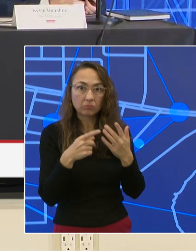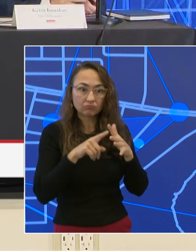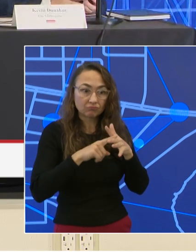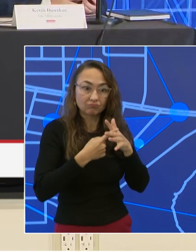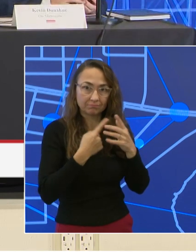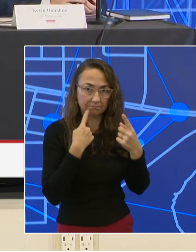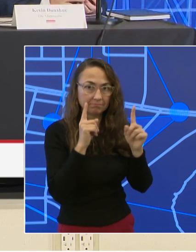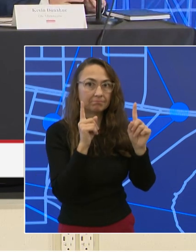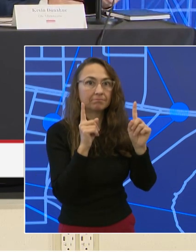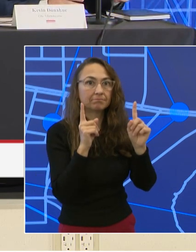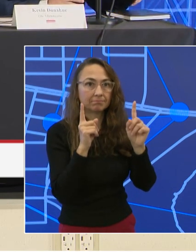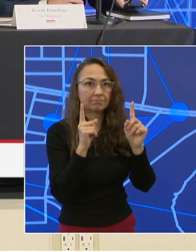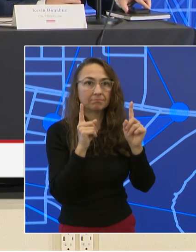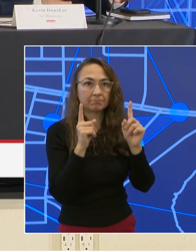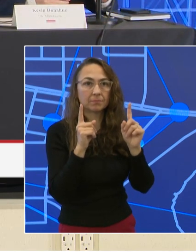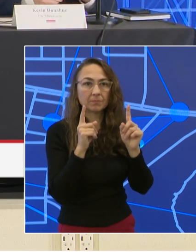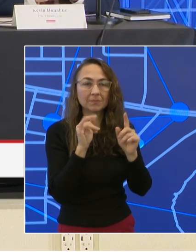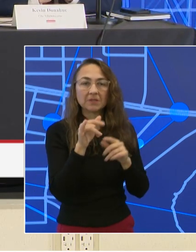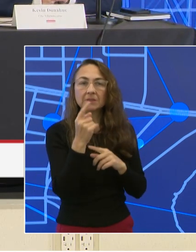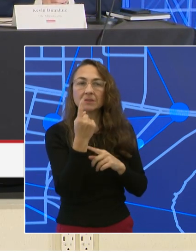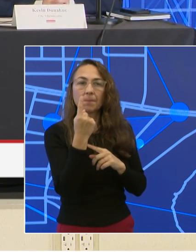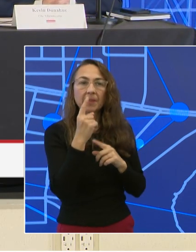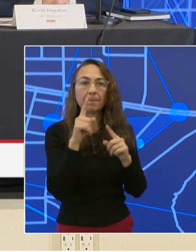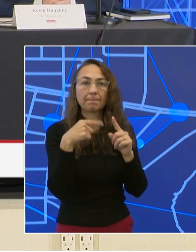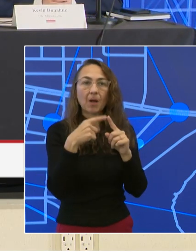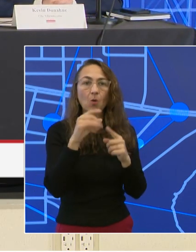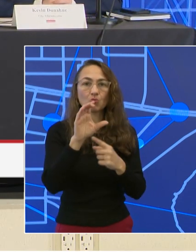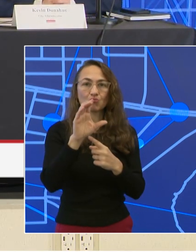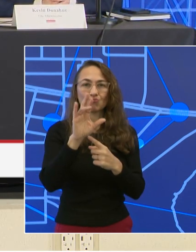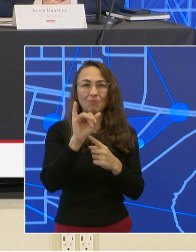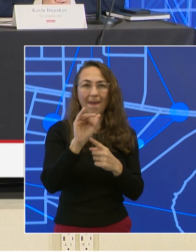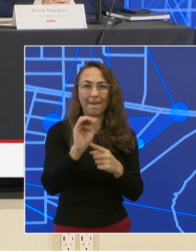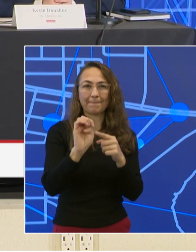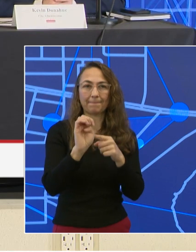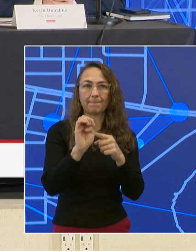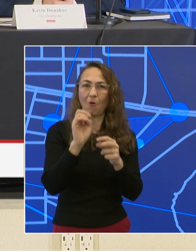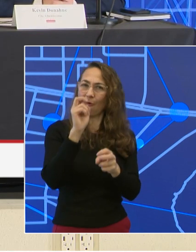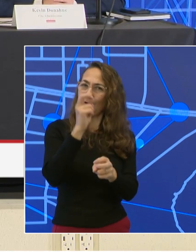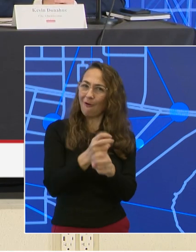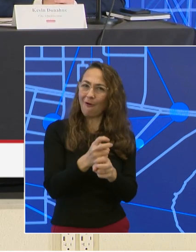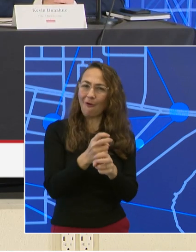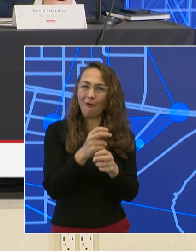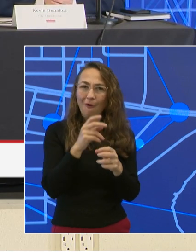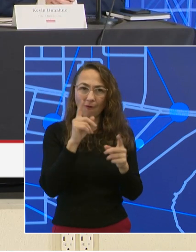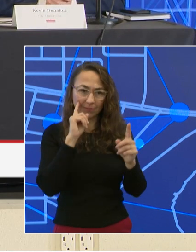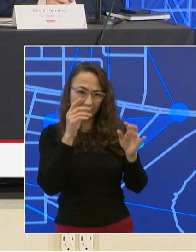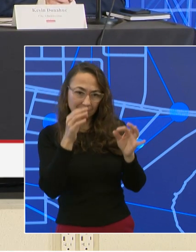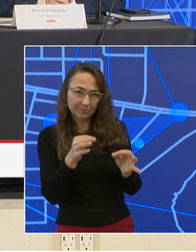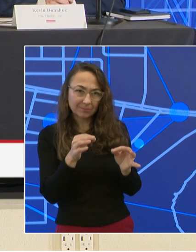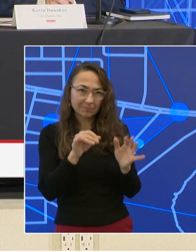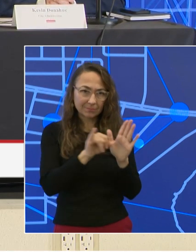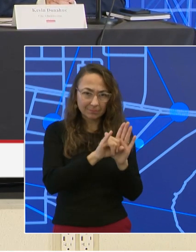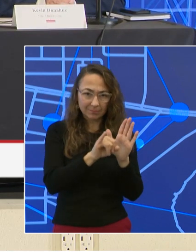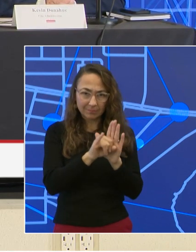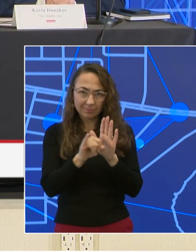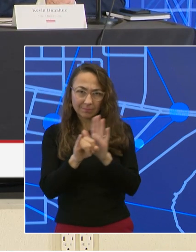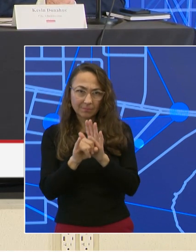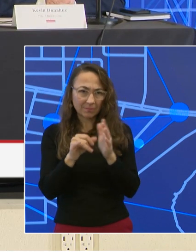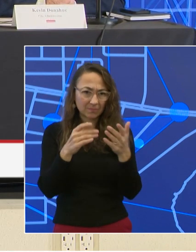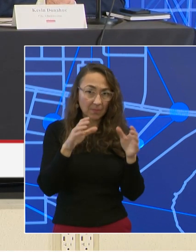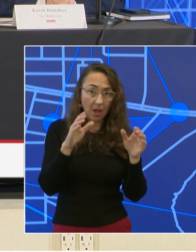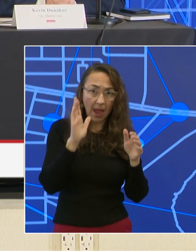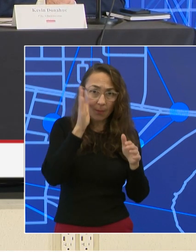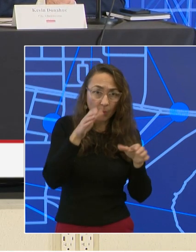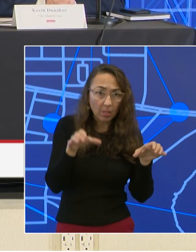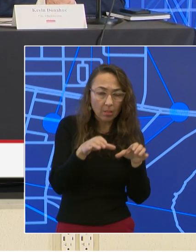one of the things about crime is that it's really hard to determine what people are going to do and how they're going to do it, but it's our responsibility to ensure that